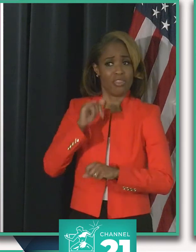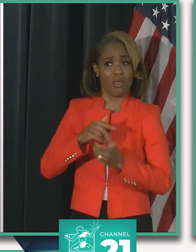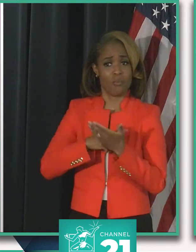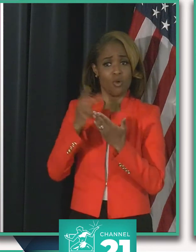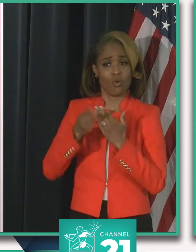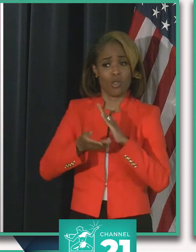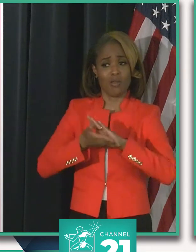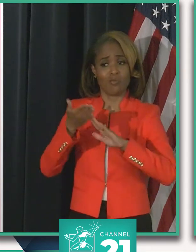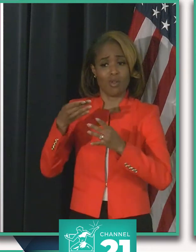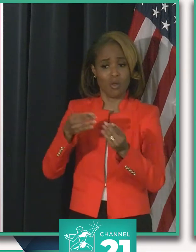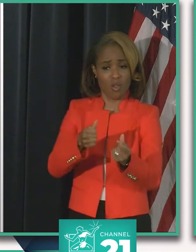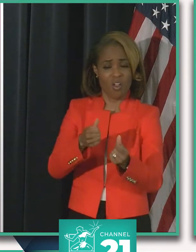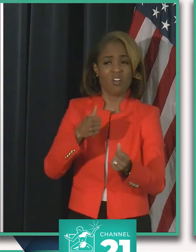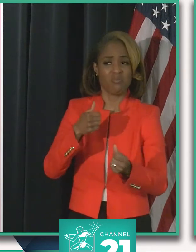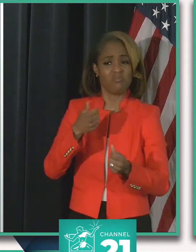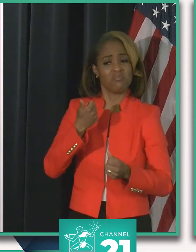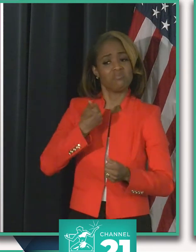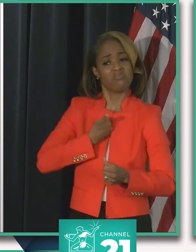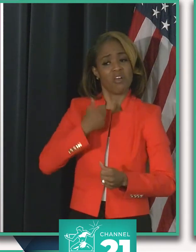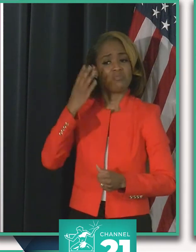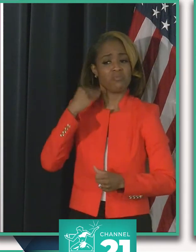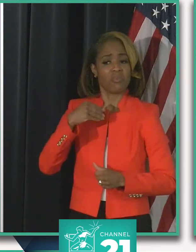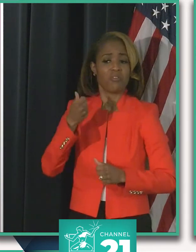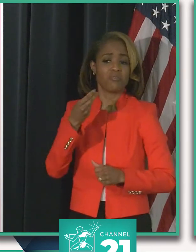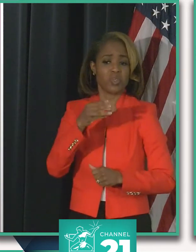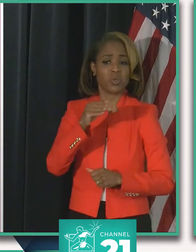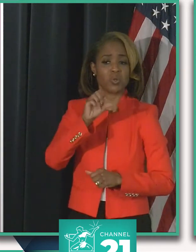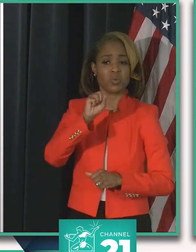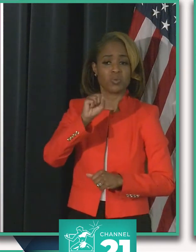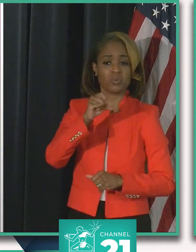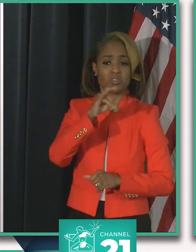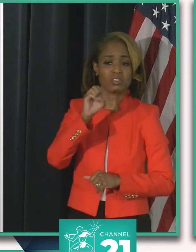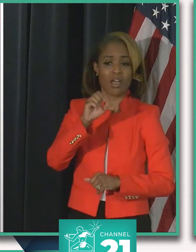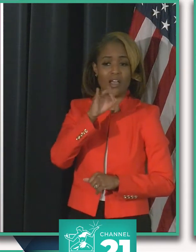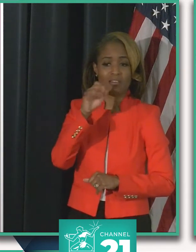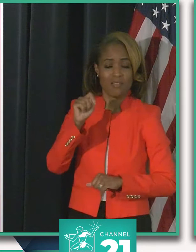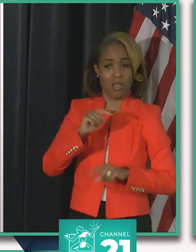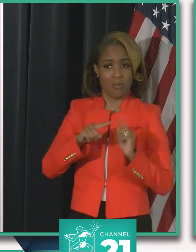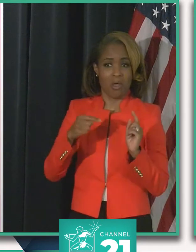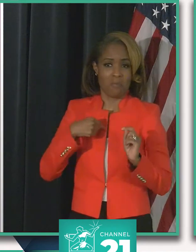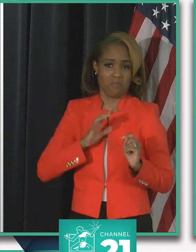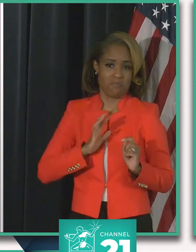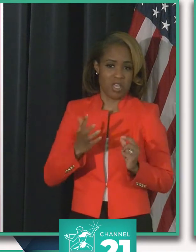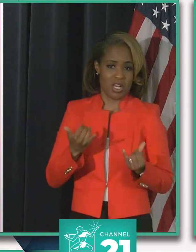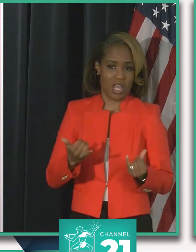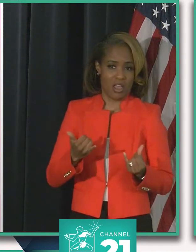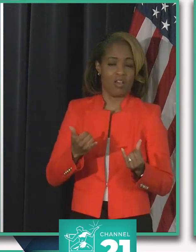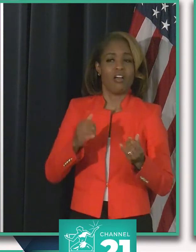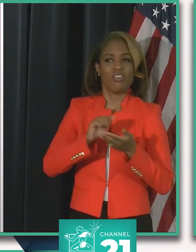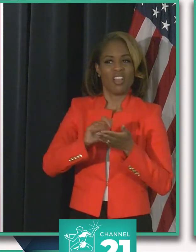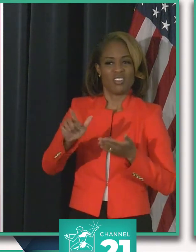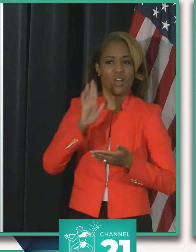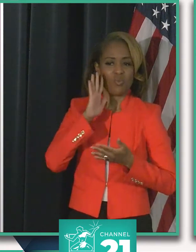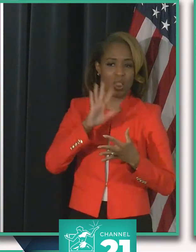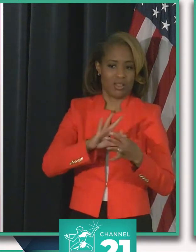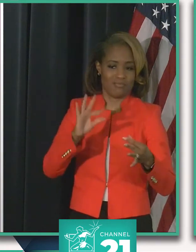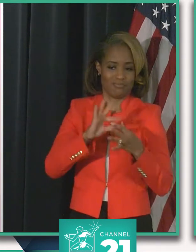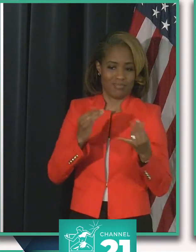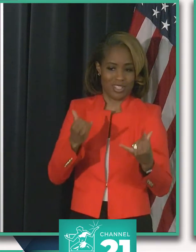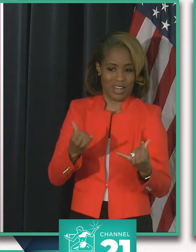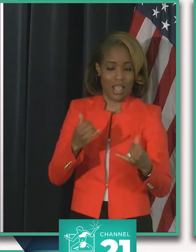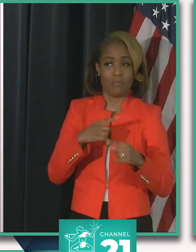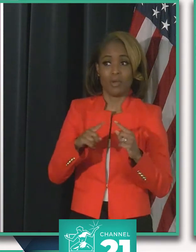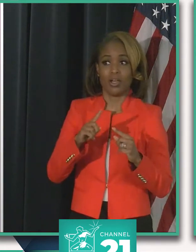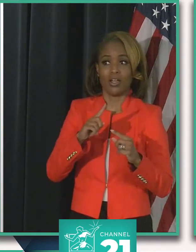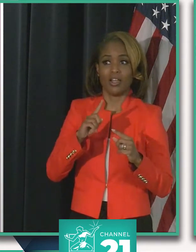had a few side effects, but I'm good. And I just want to say to you that's all I'm going to say tonight, but I'm sure since